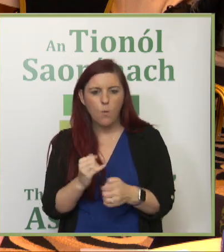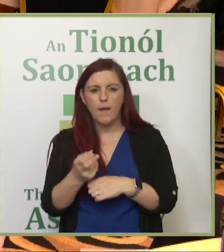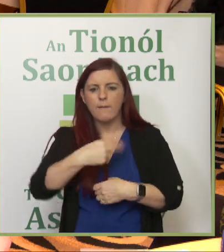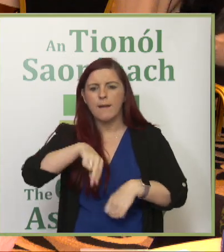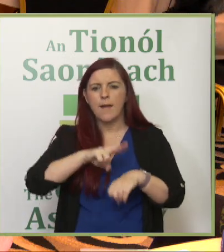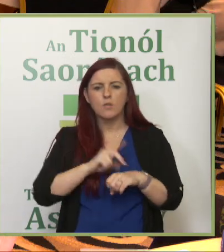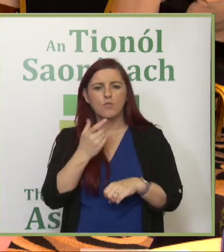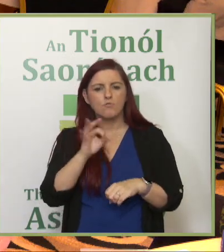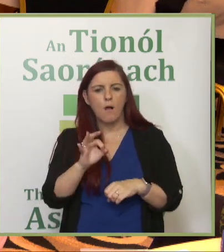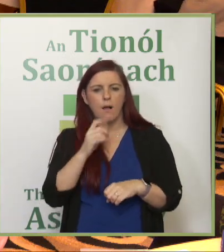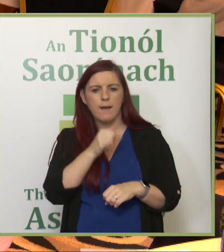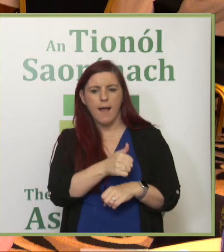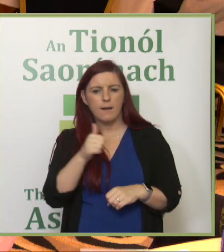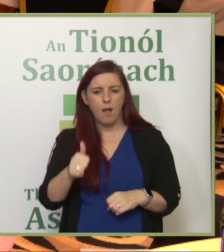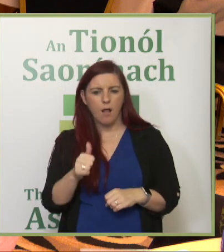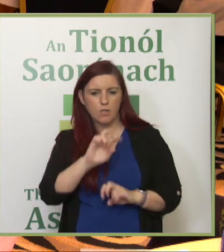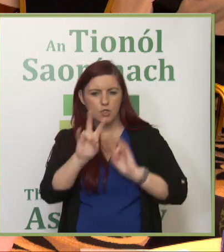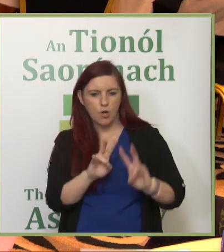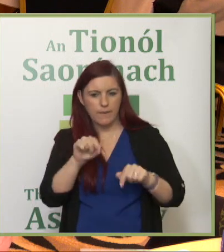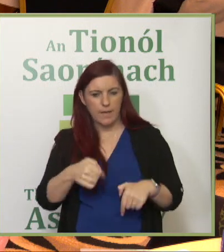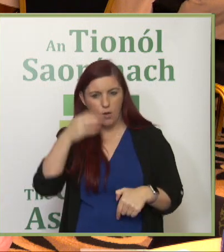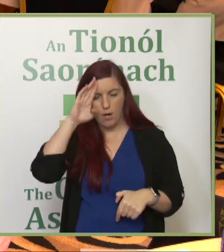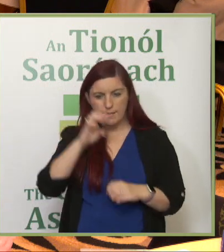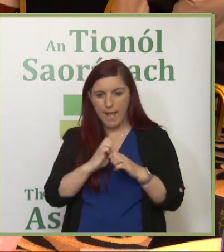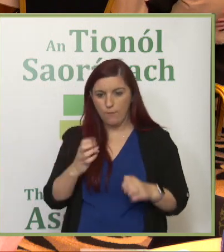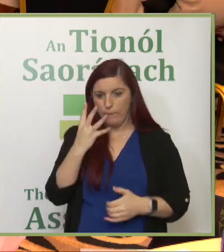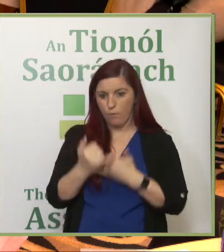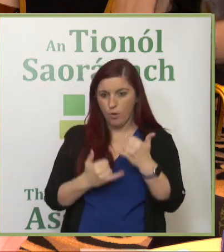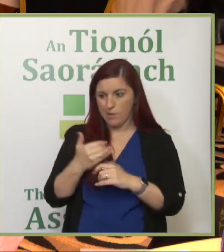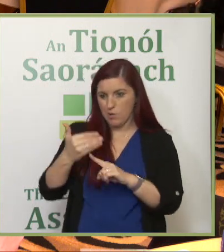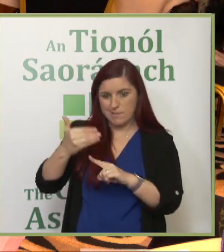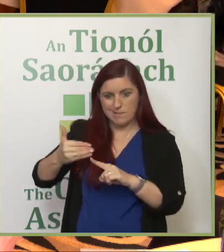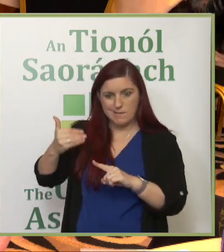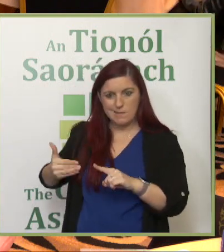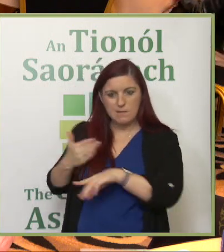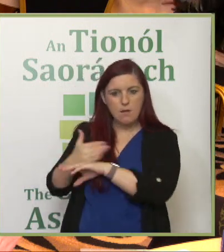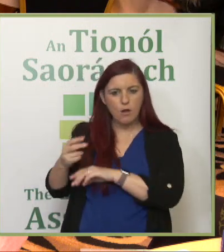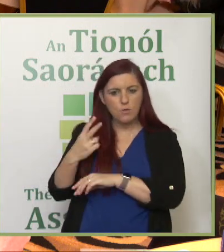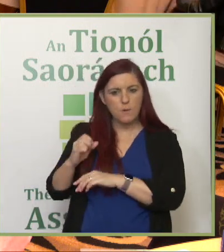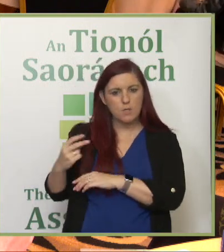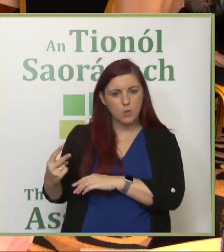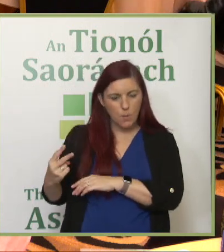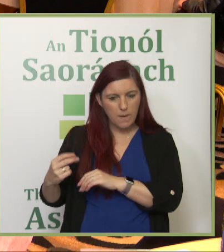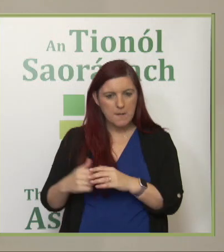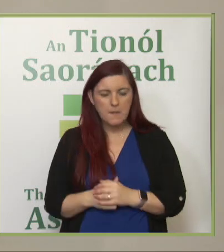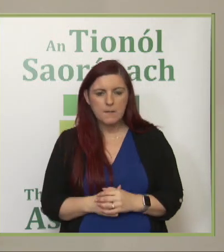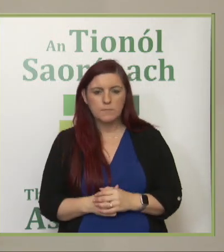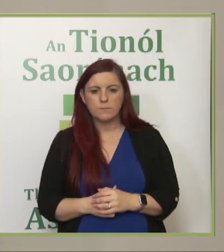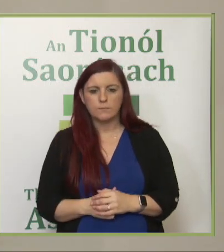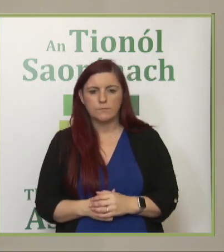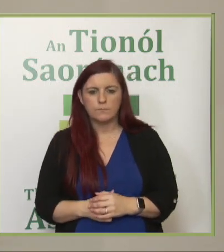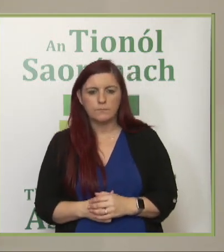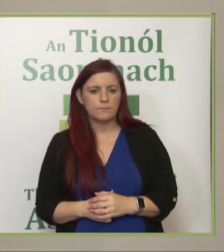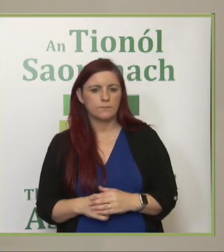alcohol survey approximately every 4 years since 2002, and to date we have completed 5 of these studies. Households